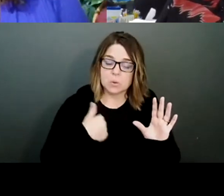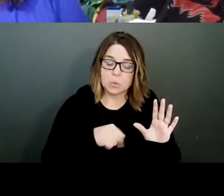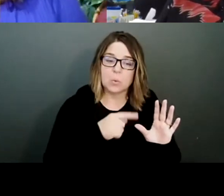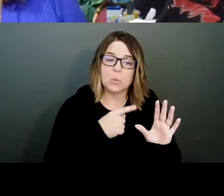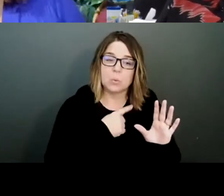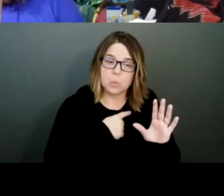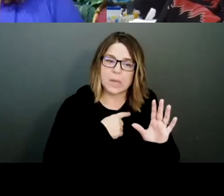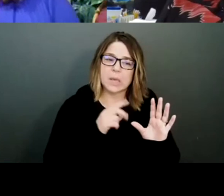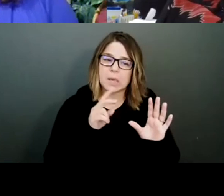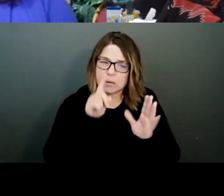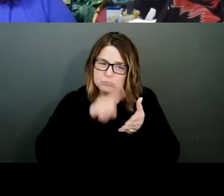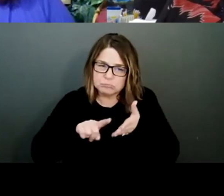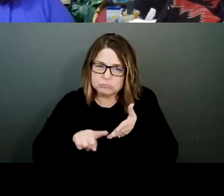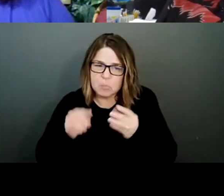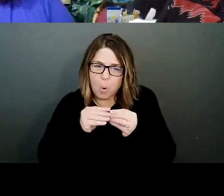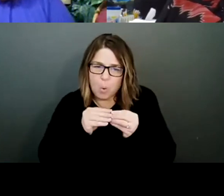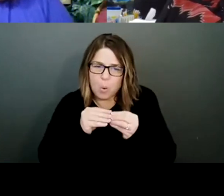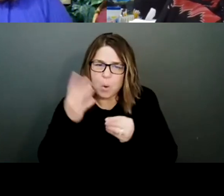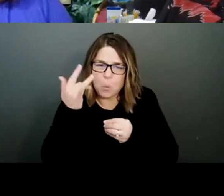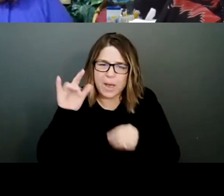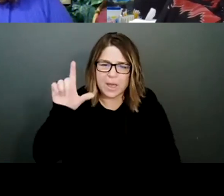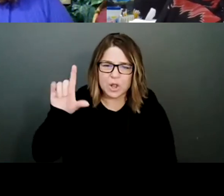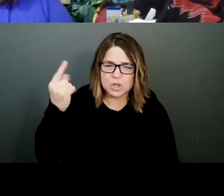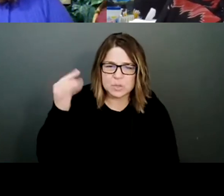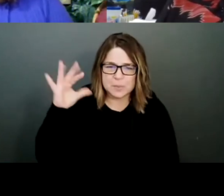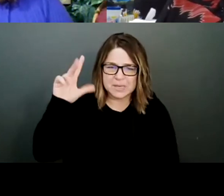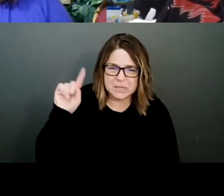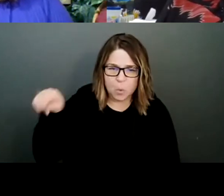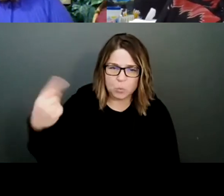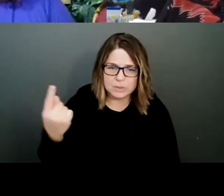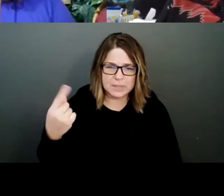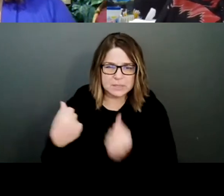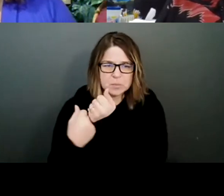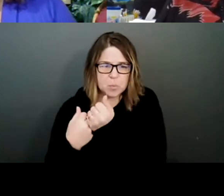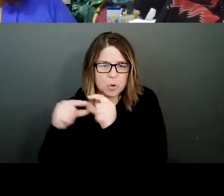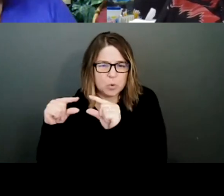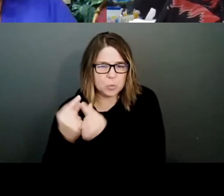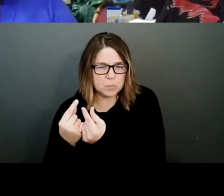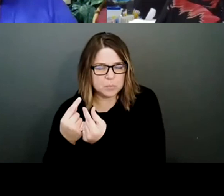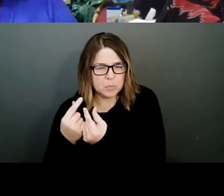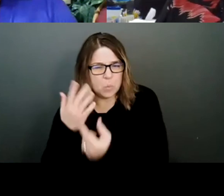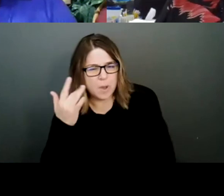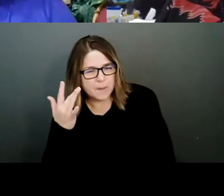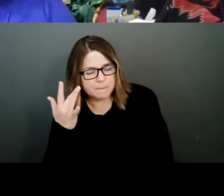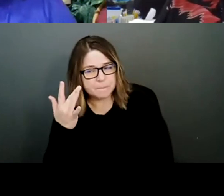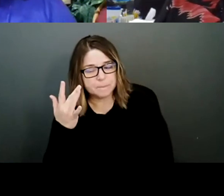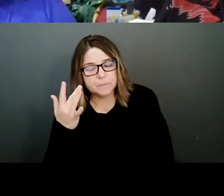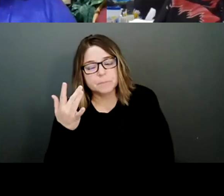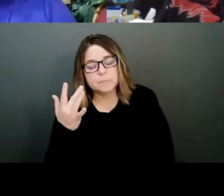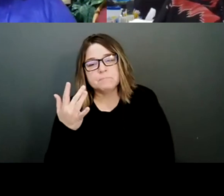little bit more. Why LGBT only support groups? And it's because there is some type